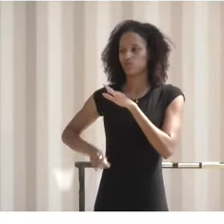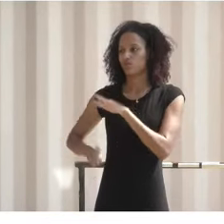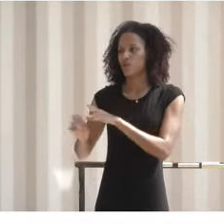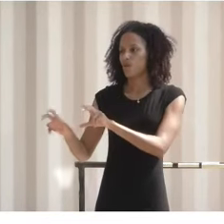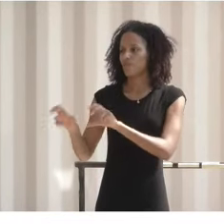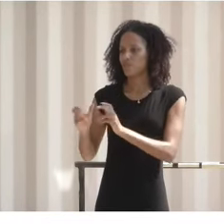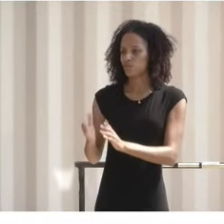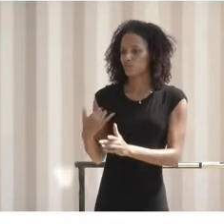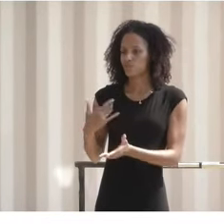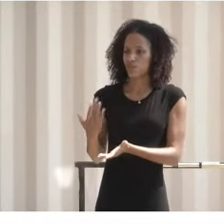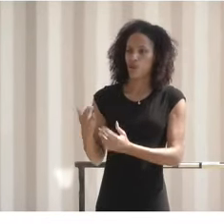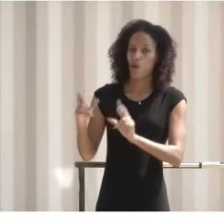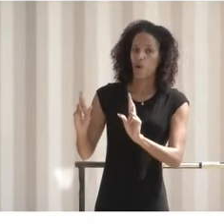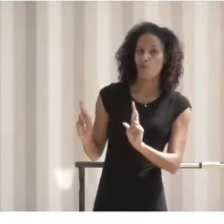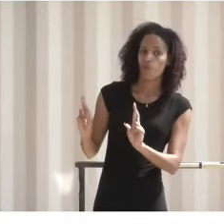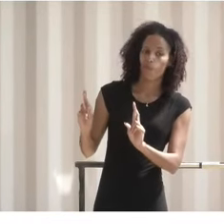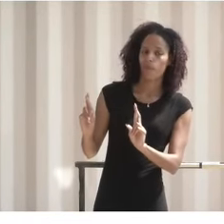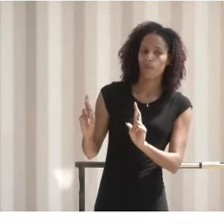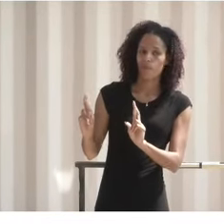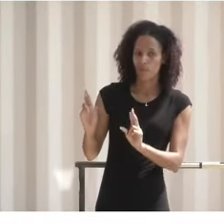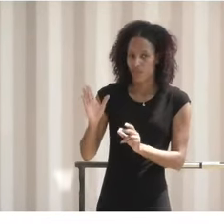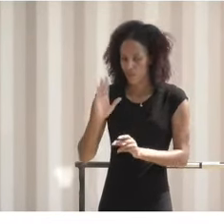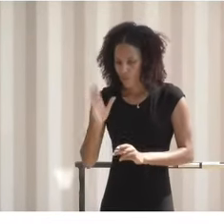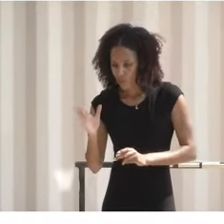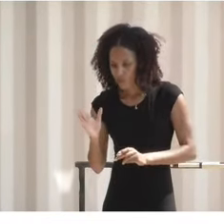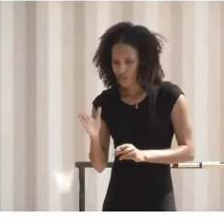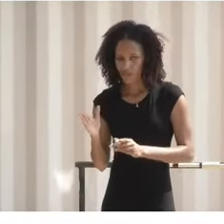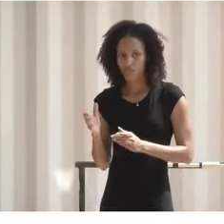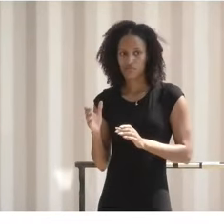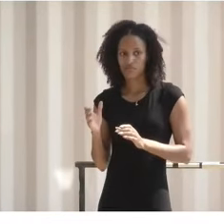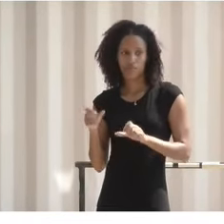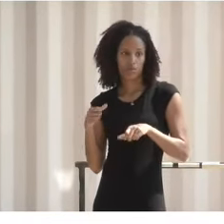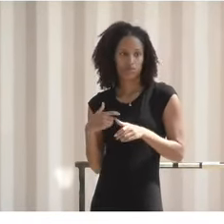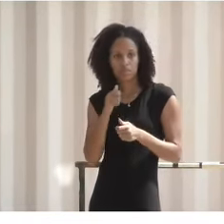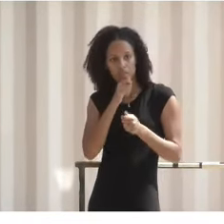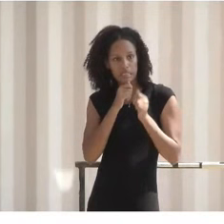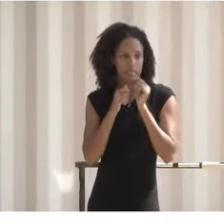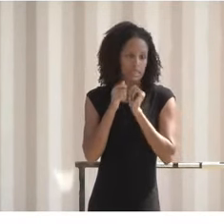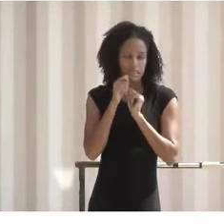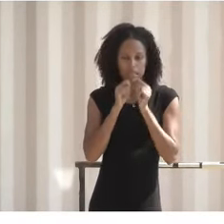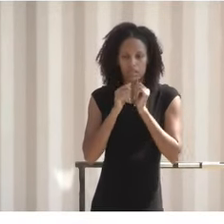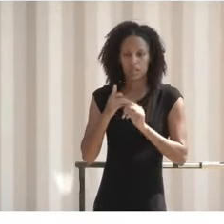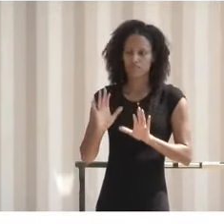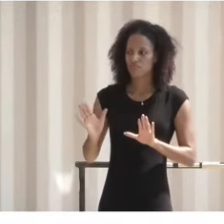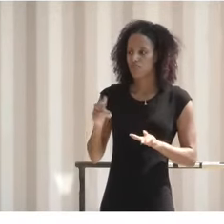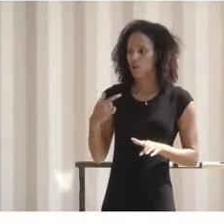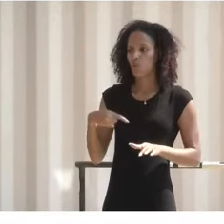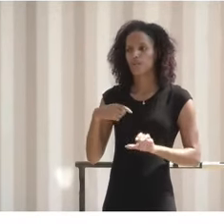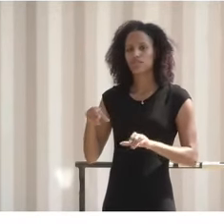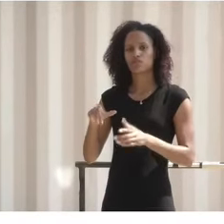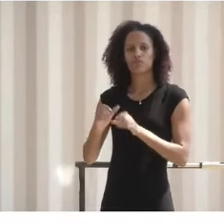community and hope and communities and hope that they will be able to be resilient in the future. We need to make them